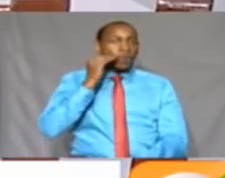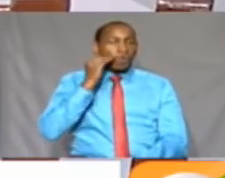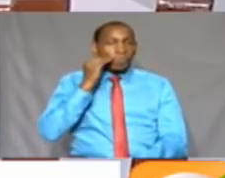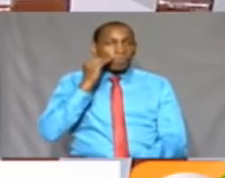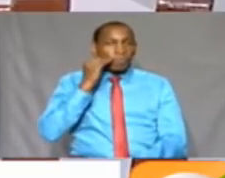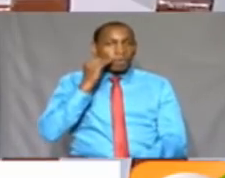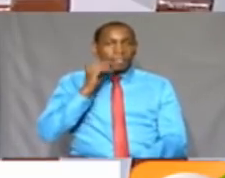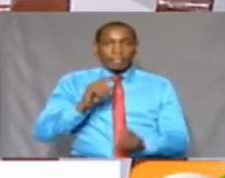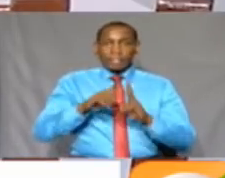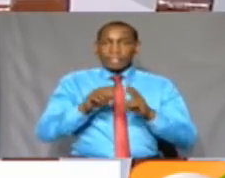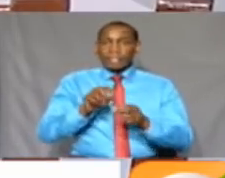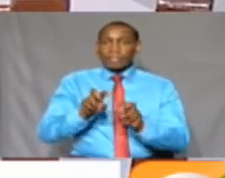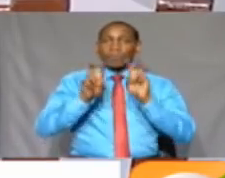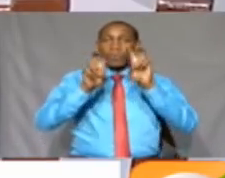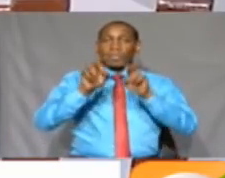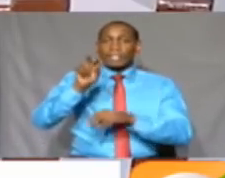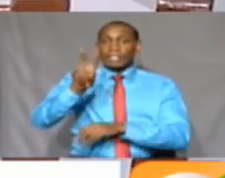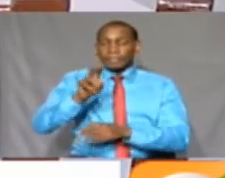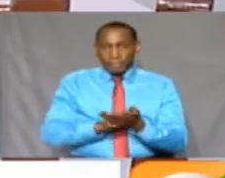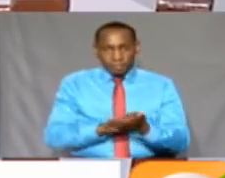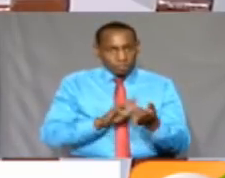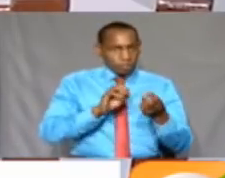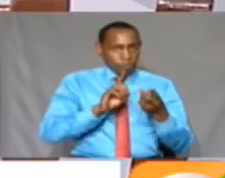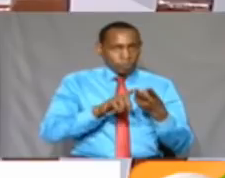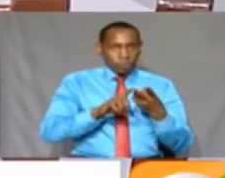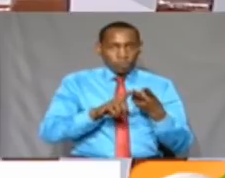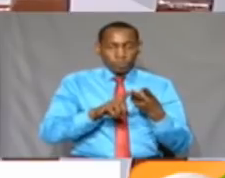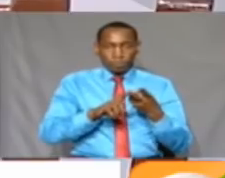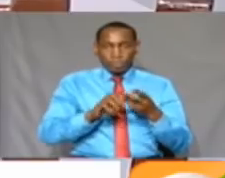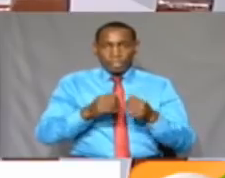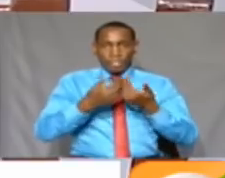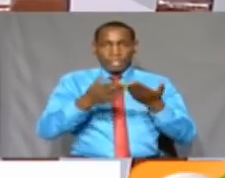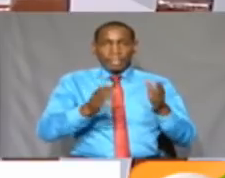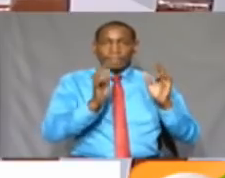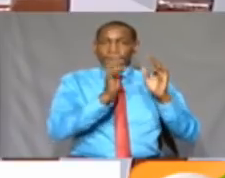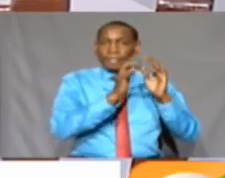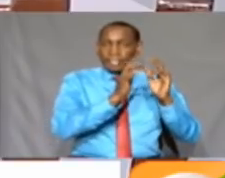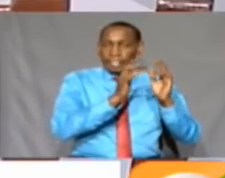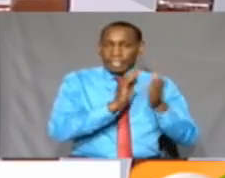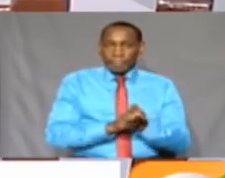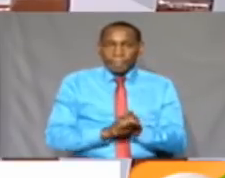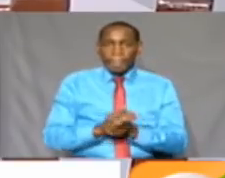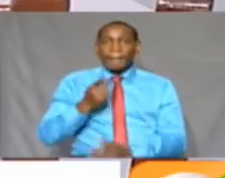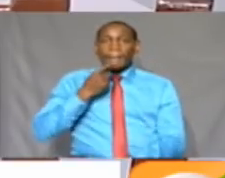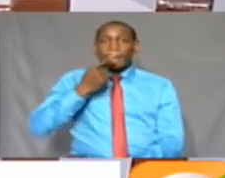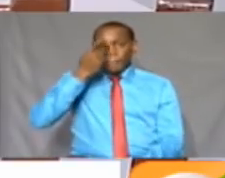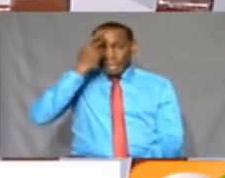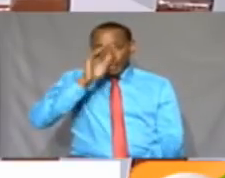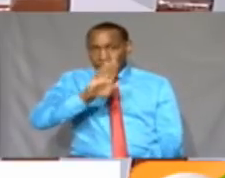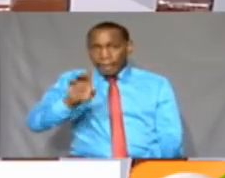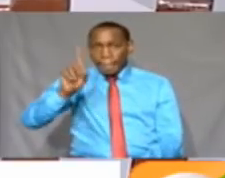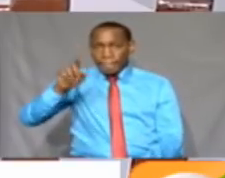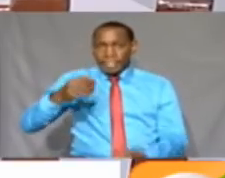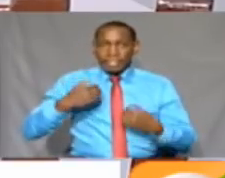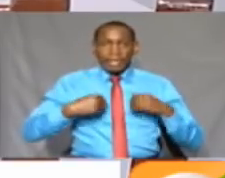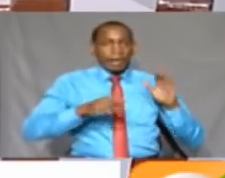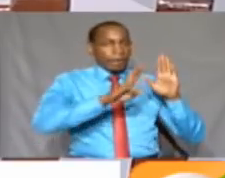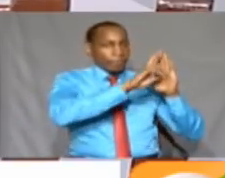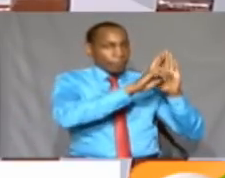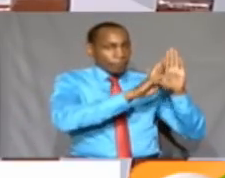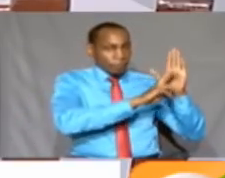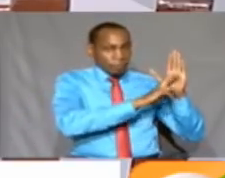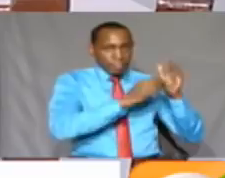TV. Yeah. Where do they go to? You internet. Give them this internet. Yes. So parents must also put certain rules. I live